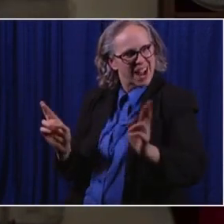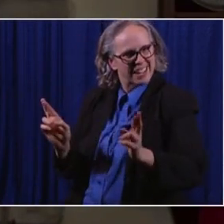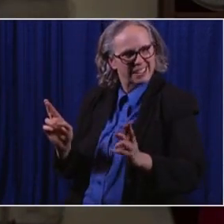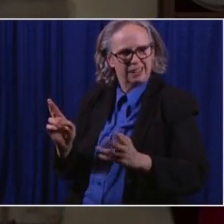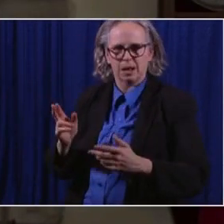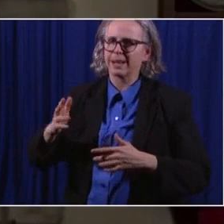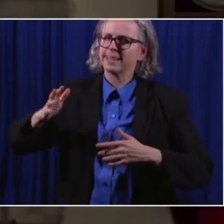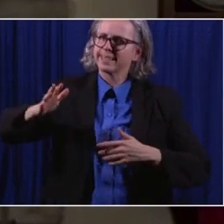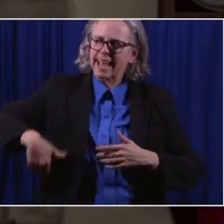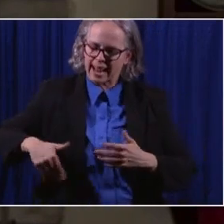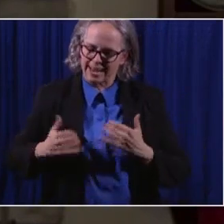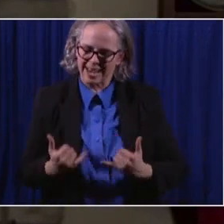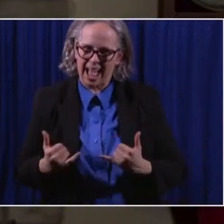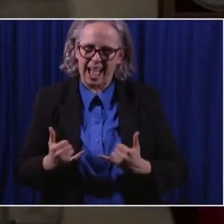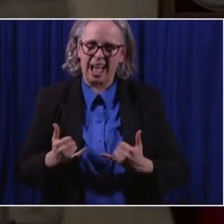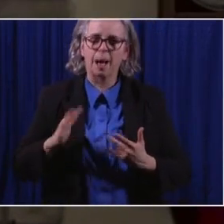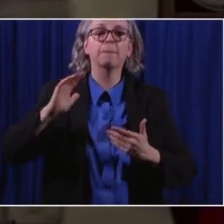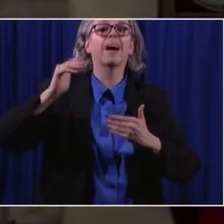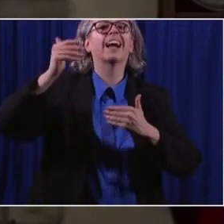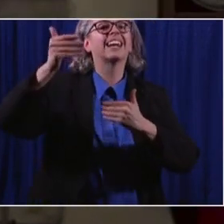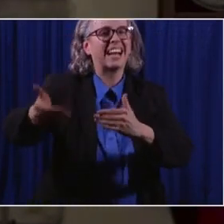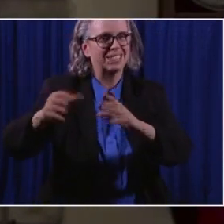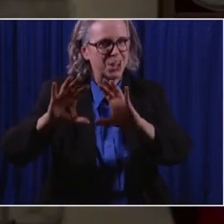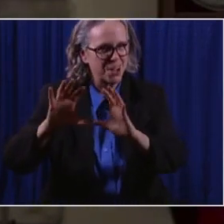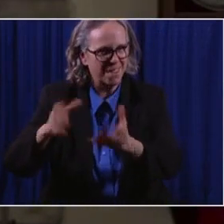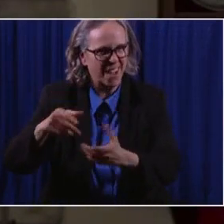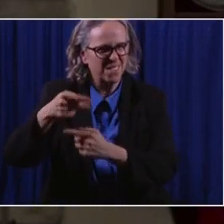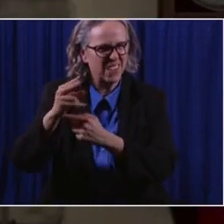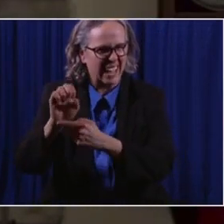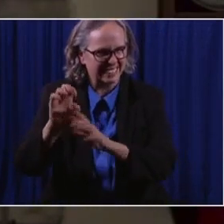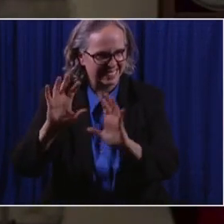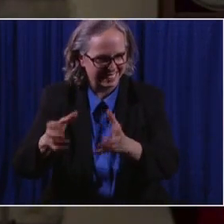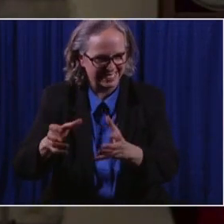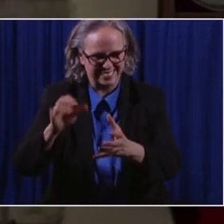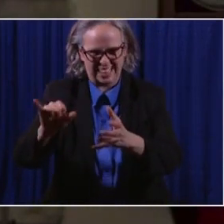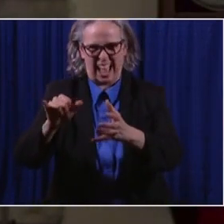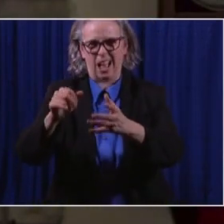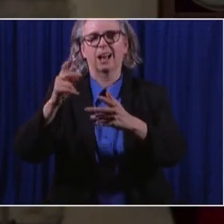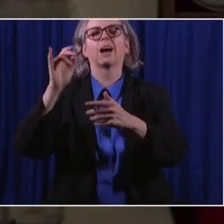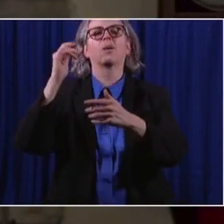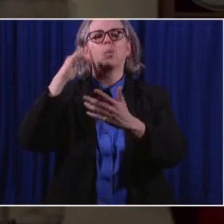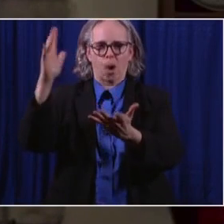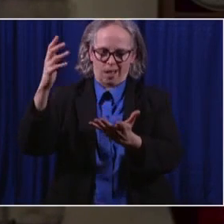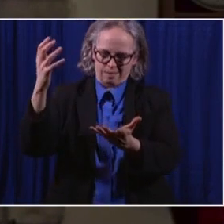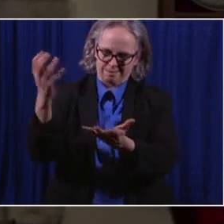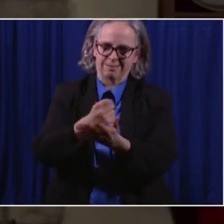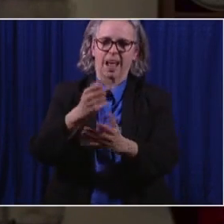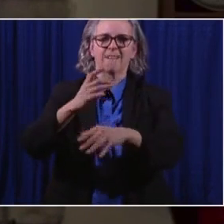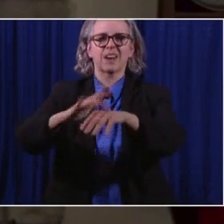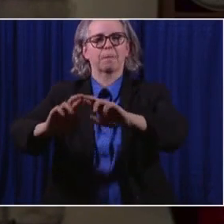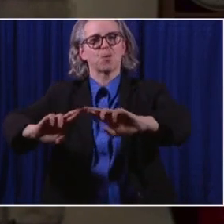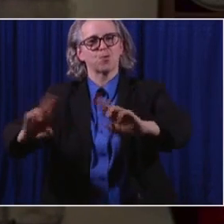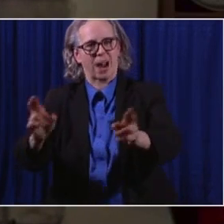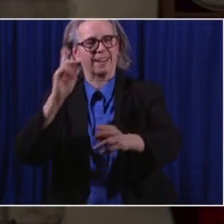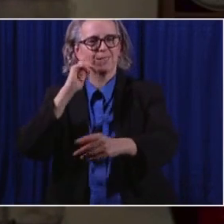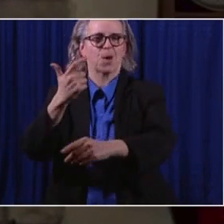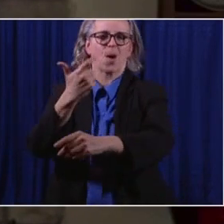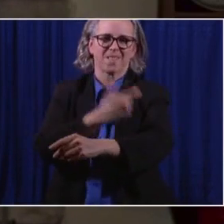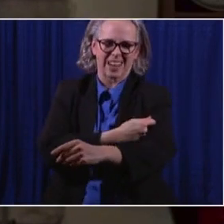that group, that point in time, they will be able to get the vaccine. So just want to make sure we clarify